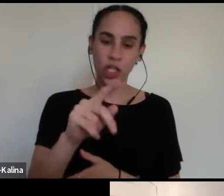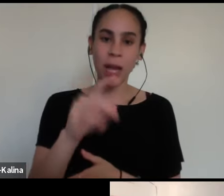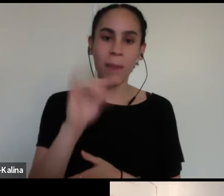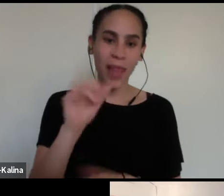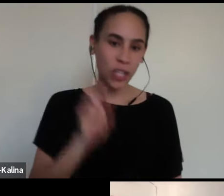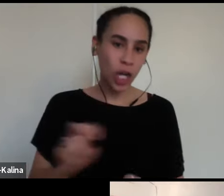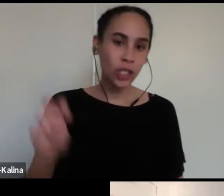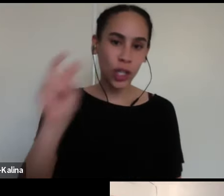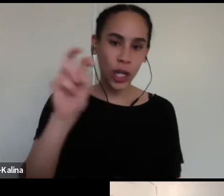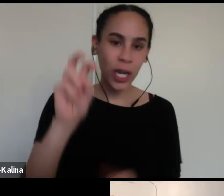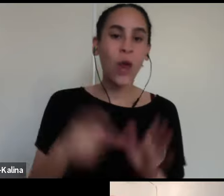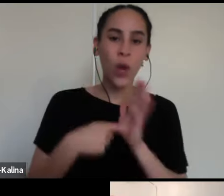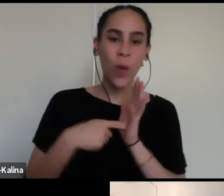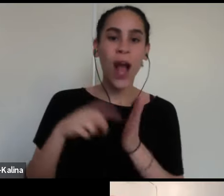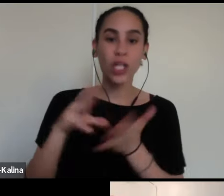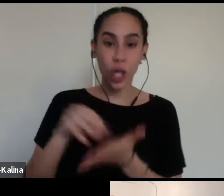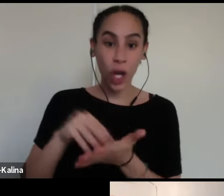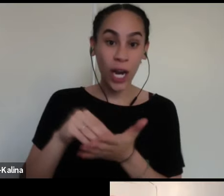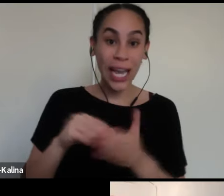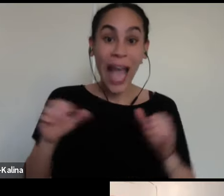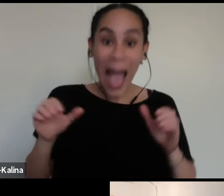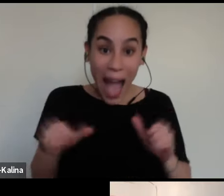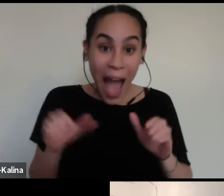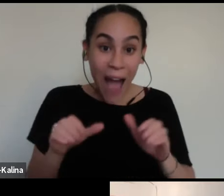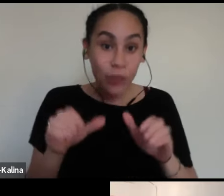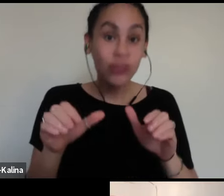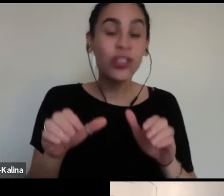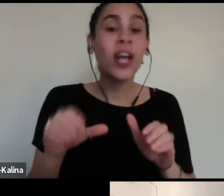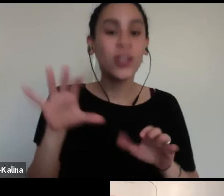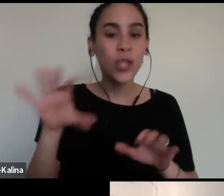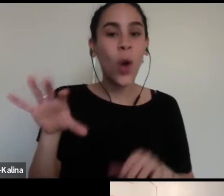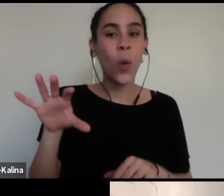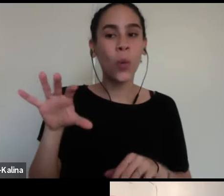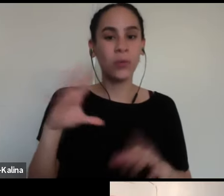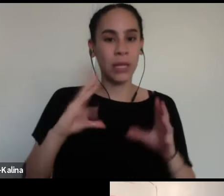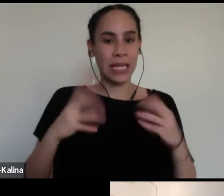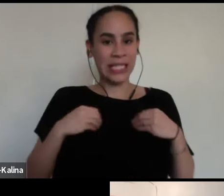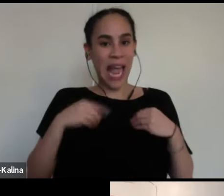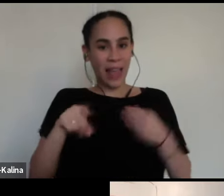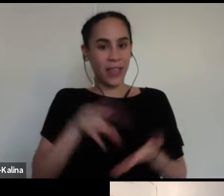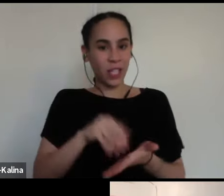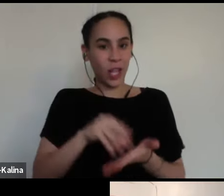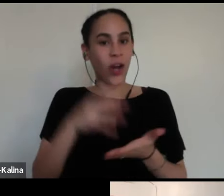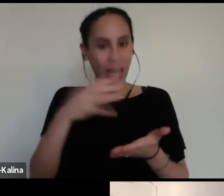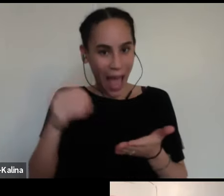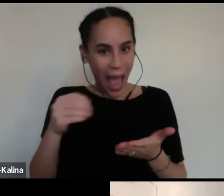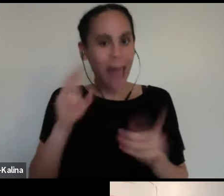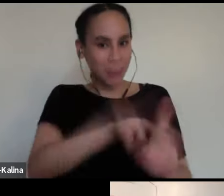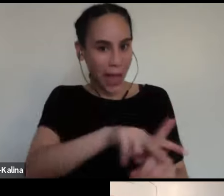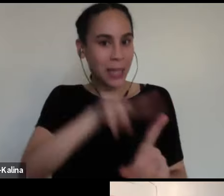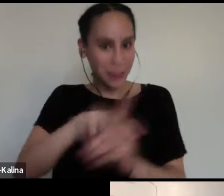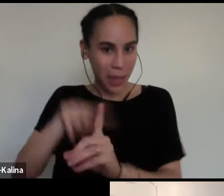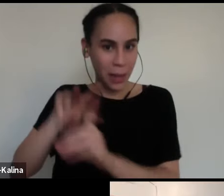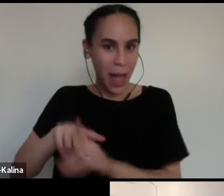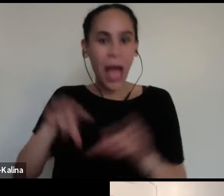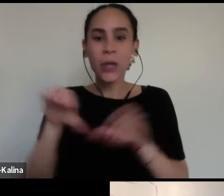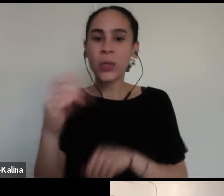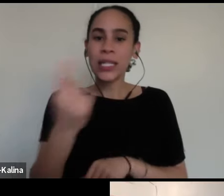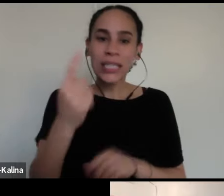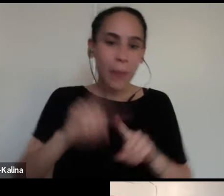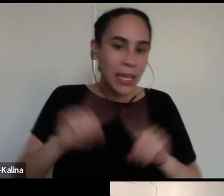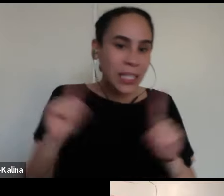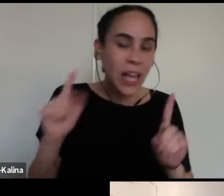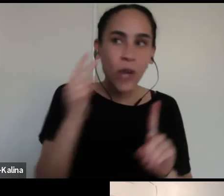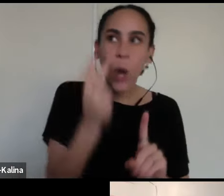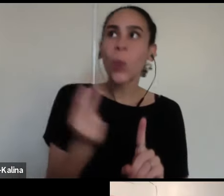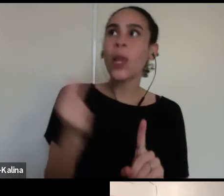It also requires action. So take this learning and go act on it. Do something different. Reflect on this